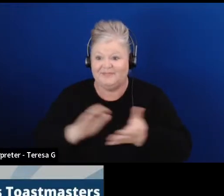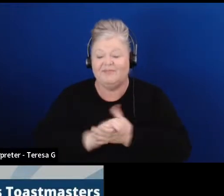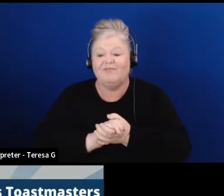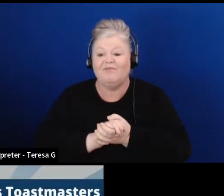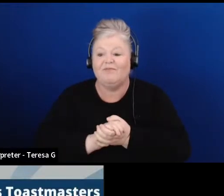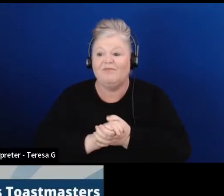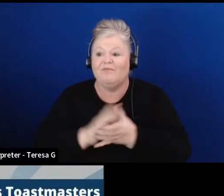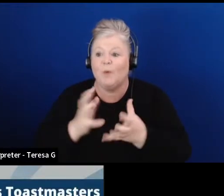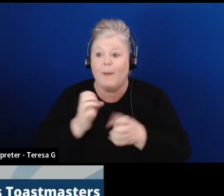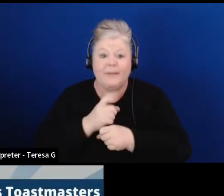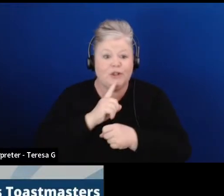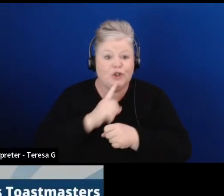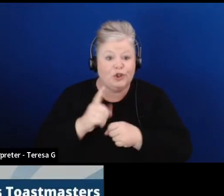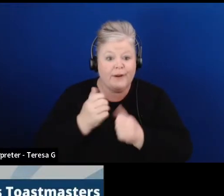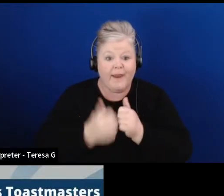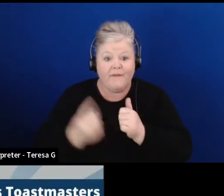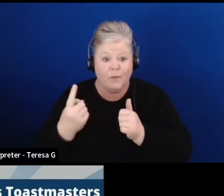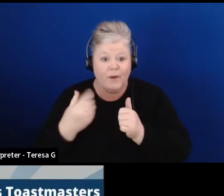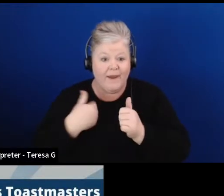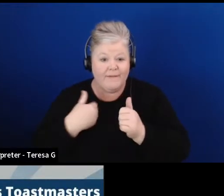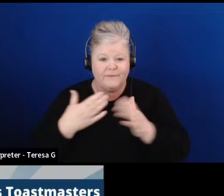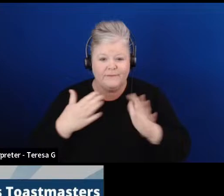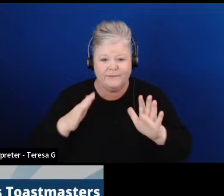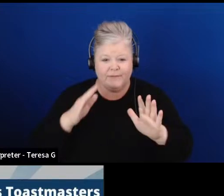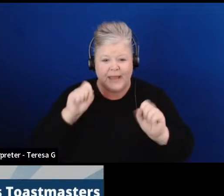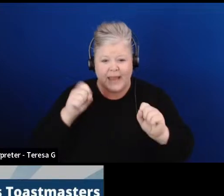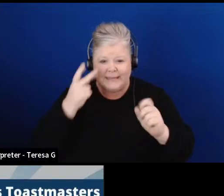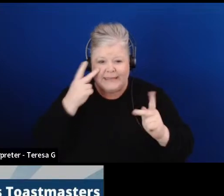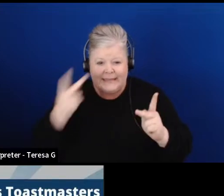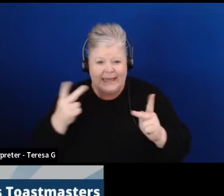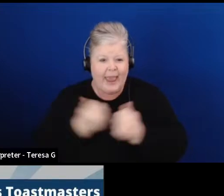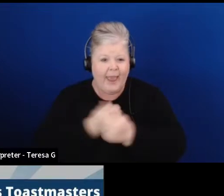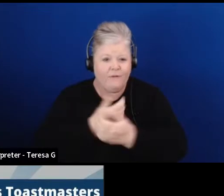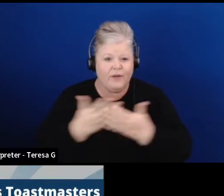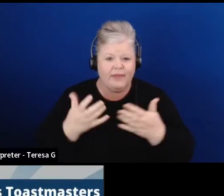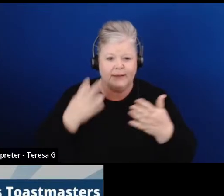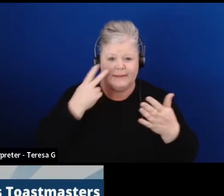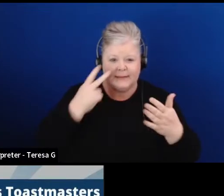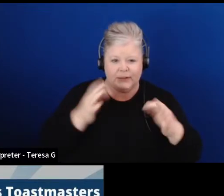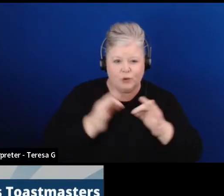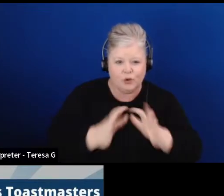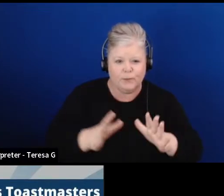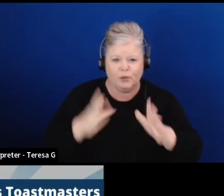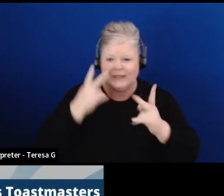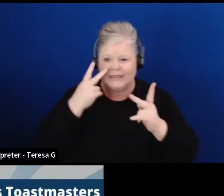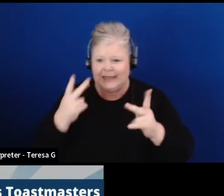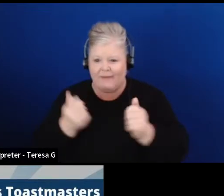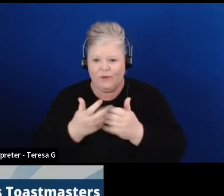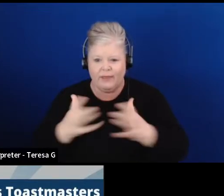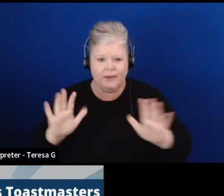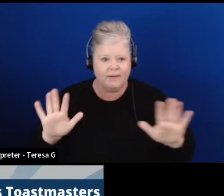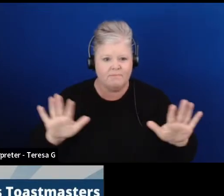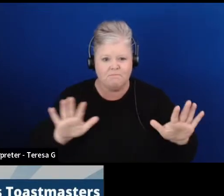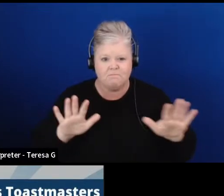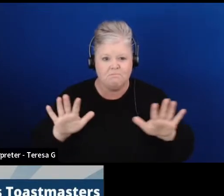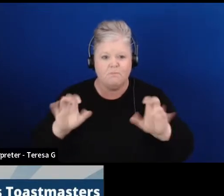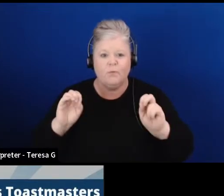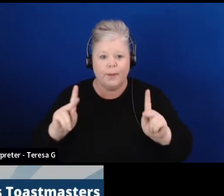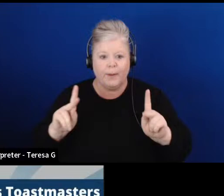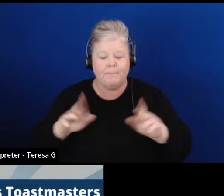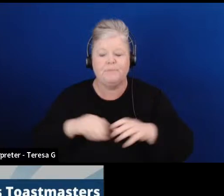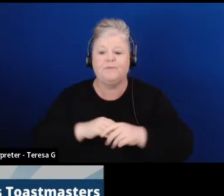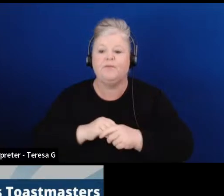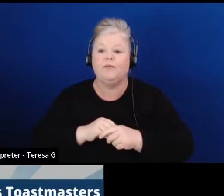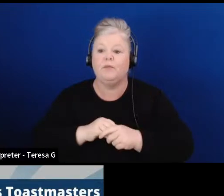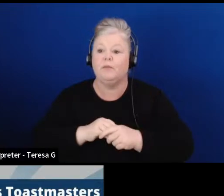sure everybody has good vision though as far as seeing the interpreters. So I want to just throw out there, this is an